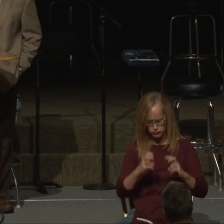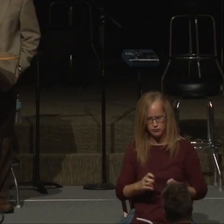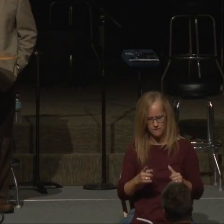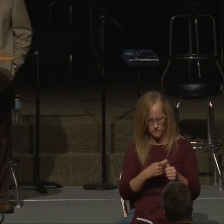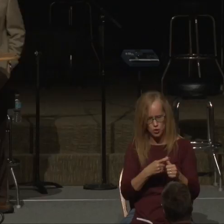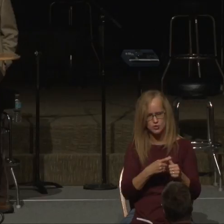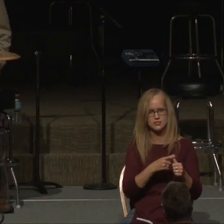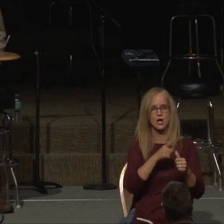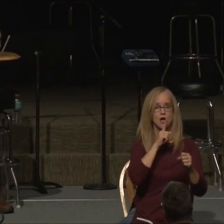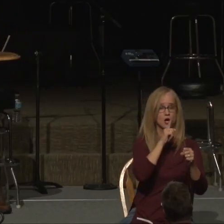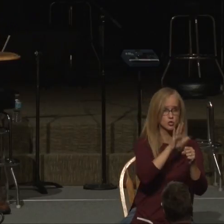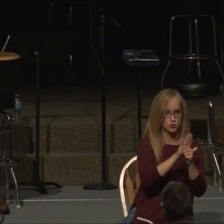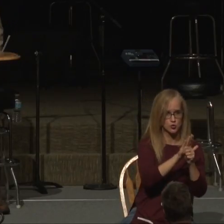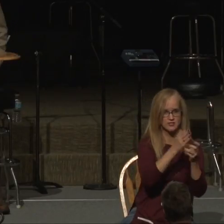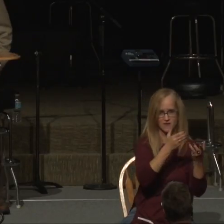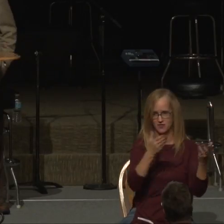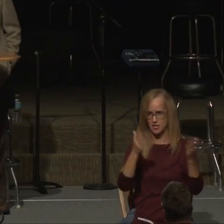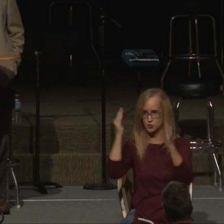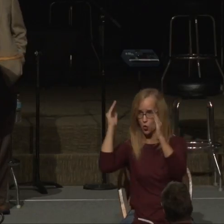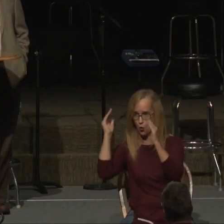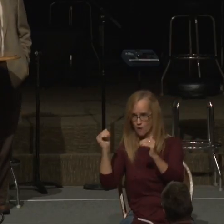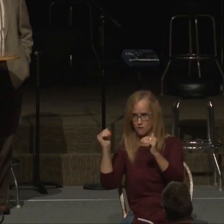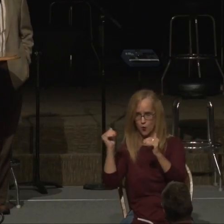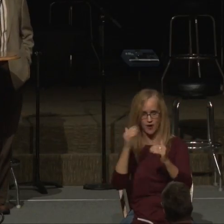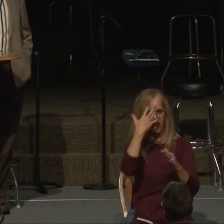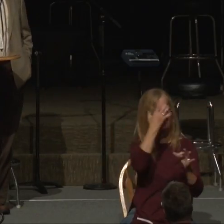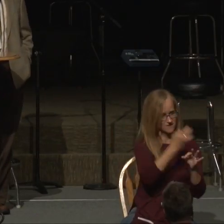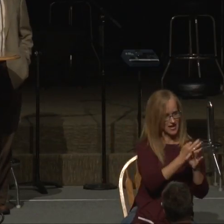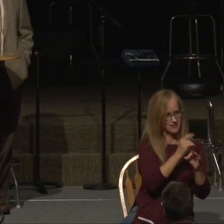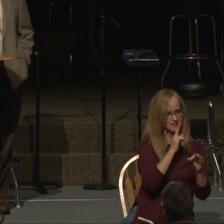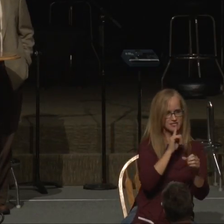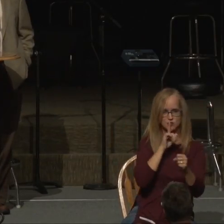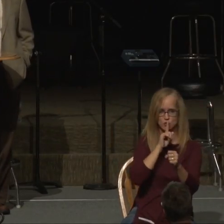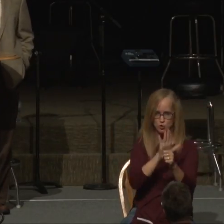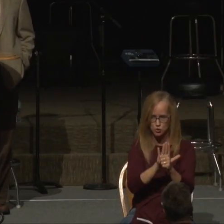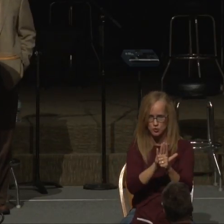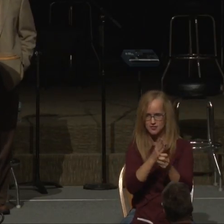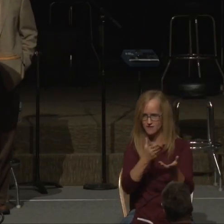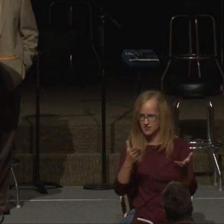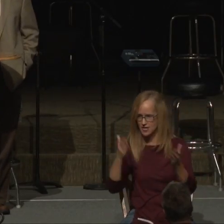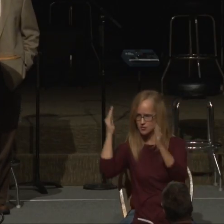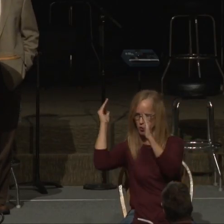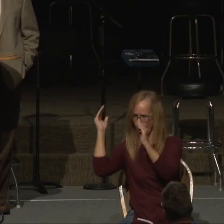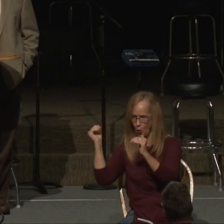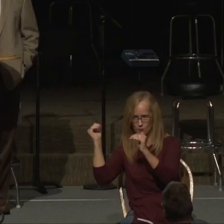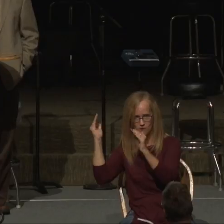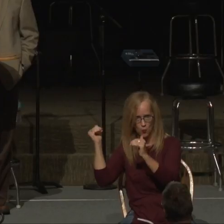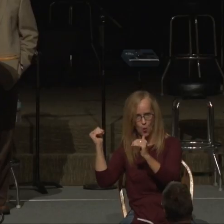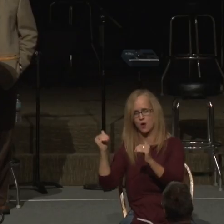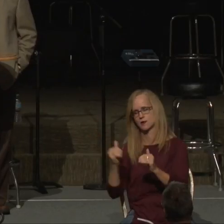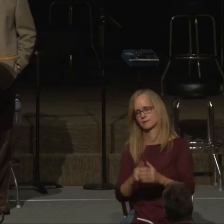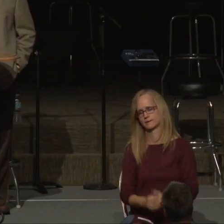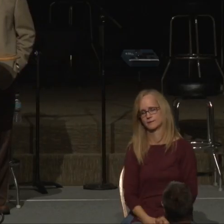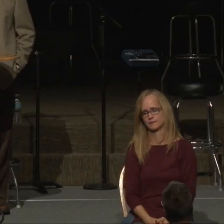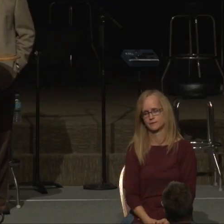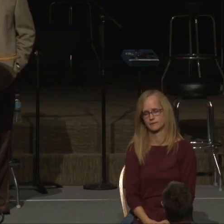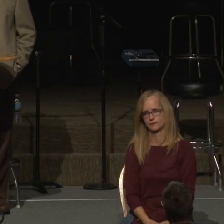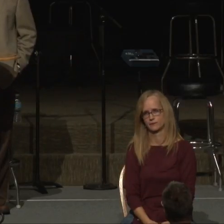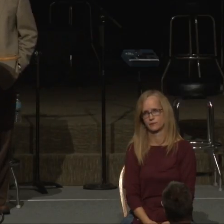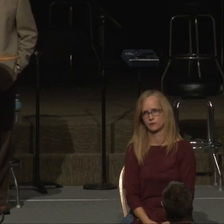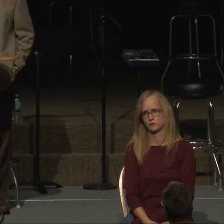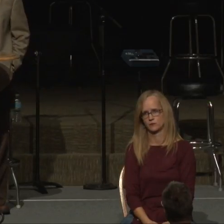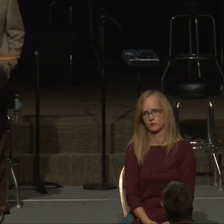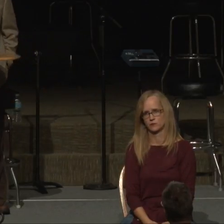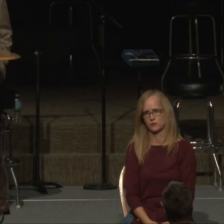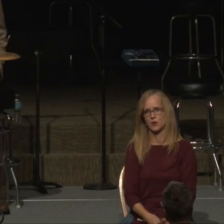First, assurance of things hoped for. Faith is the assurance of things hoped for.